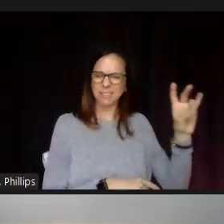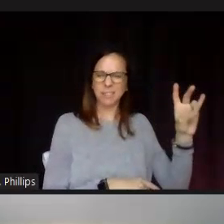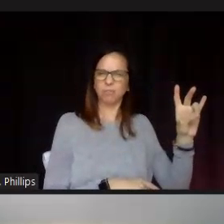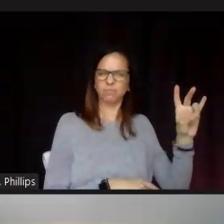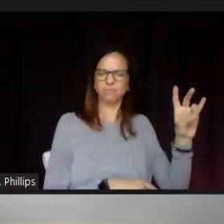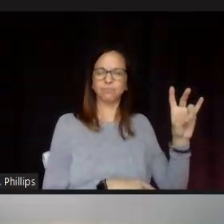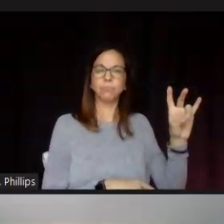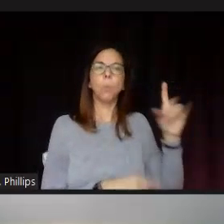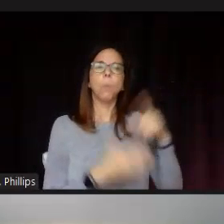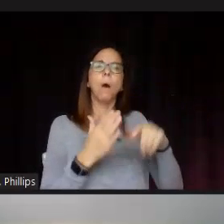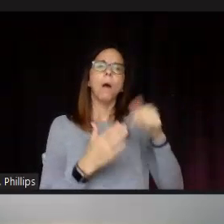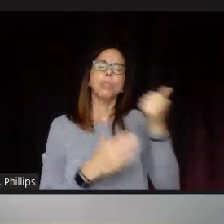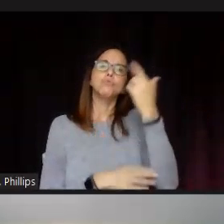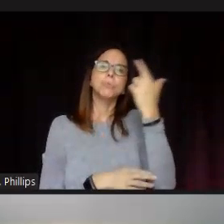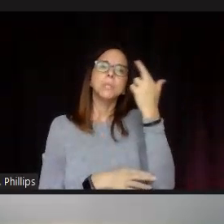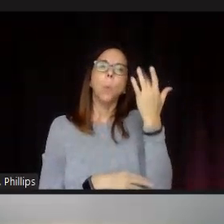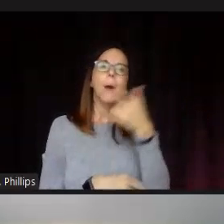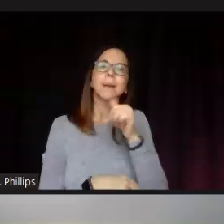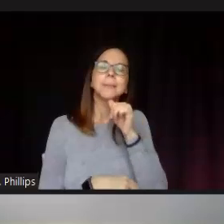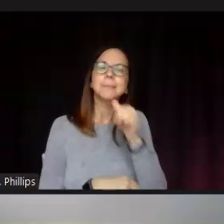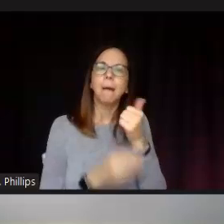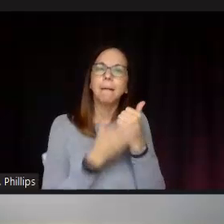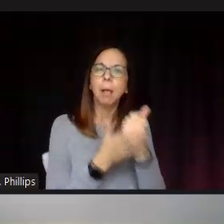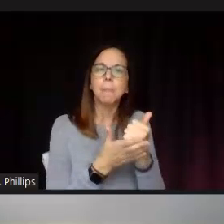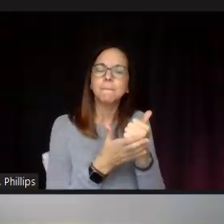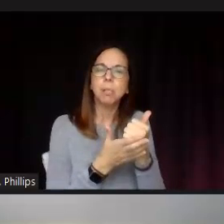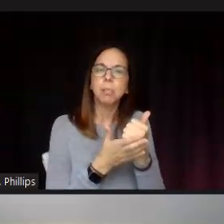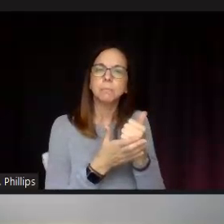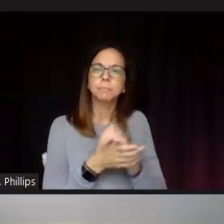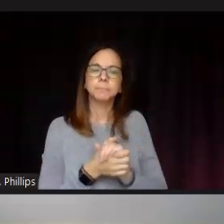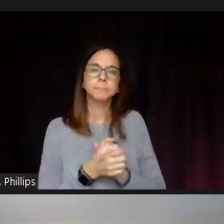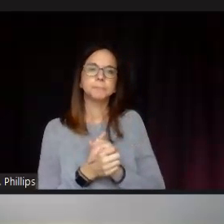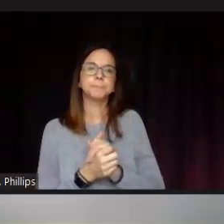can we conclude about why it would not be helpful?